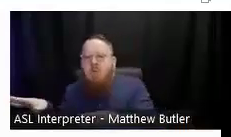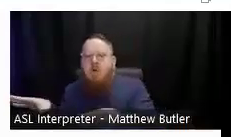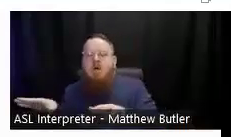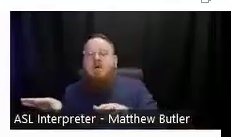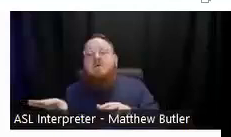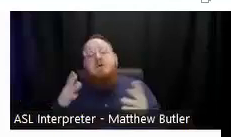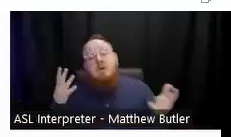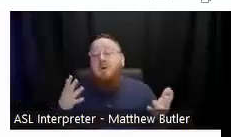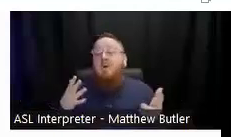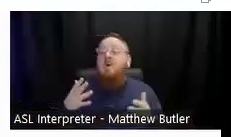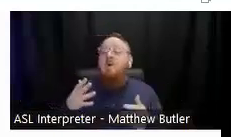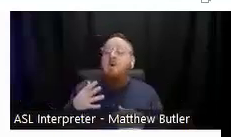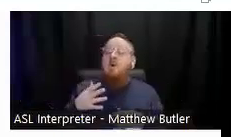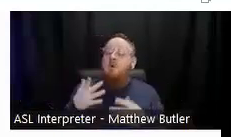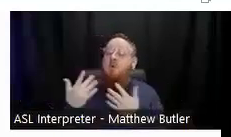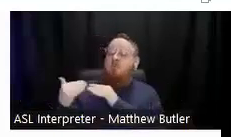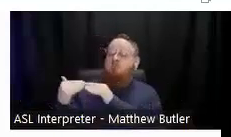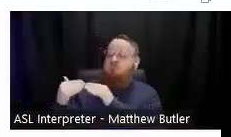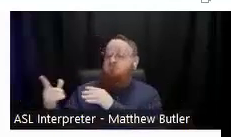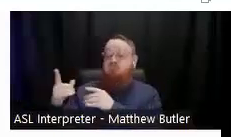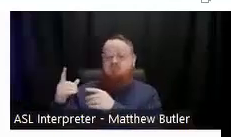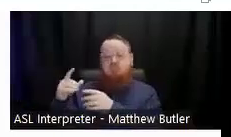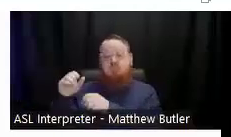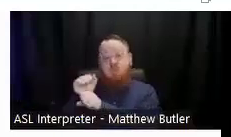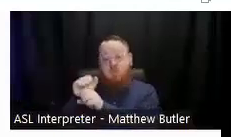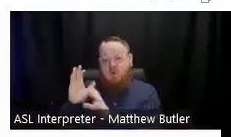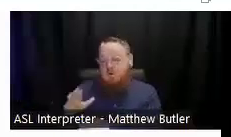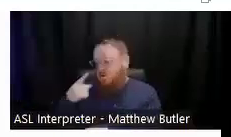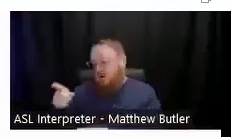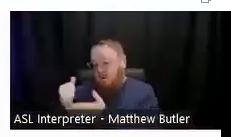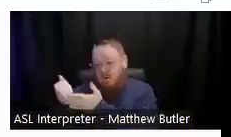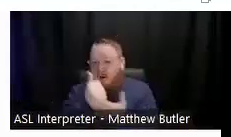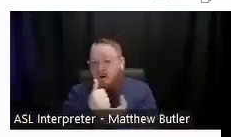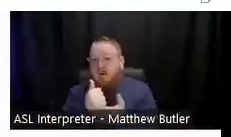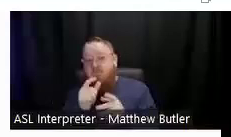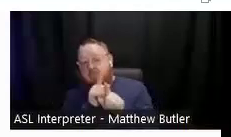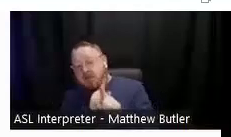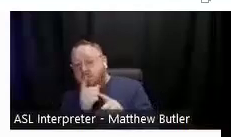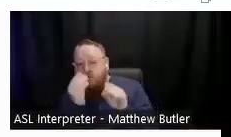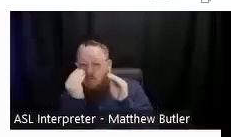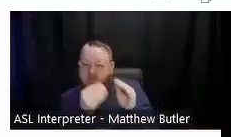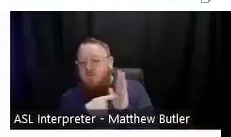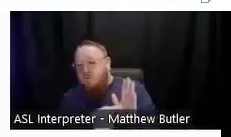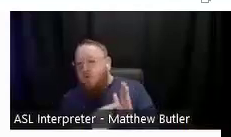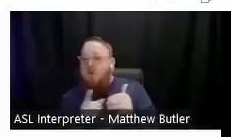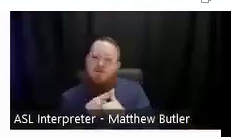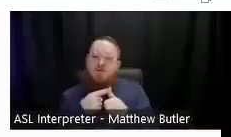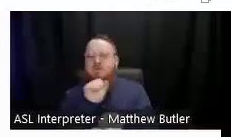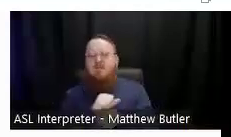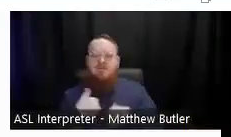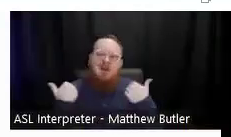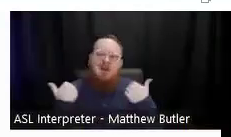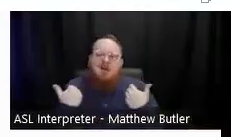employees. You know, you might help him out. Could you mentor him a little bit? This is his first job. He was young too, you know.